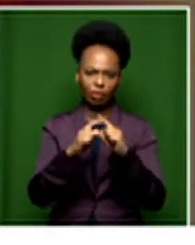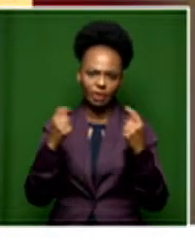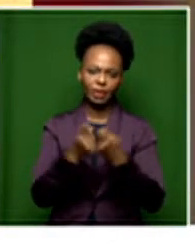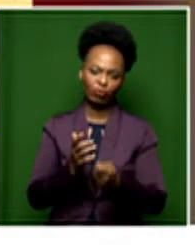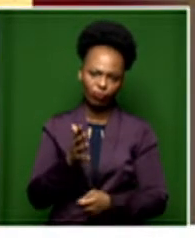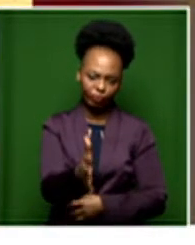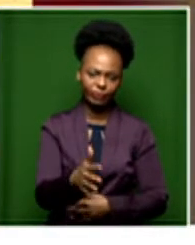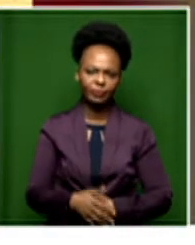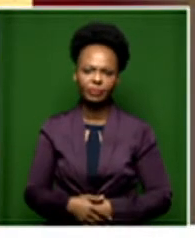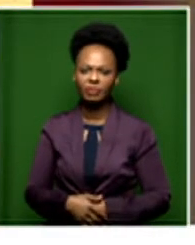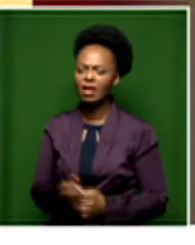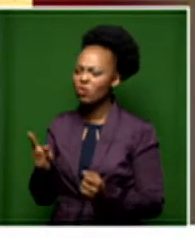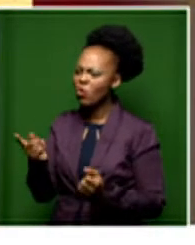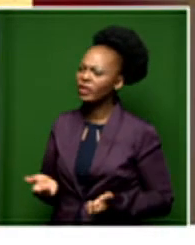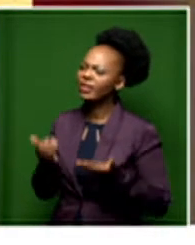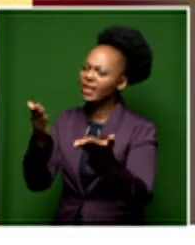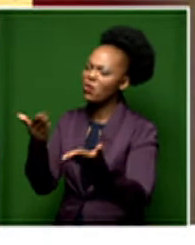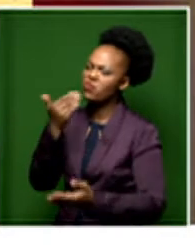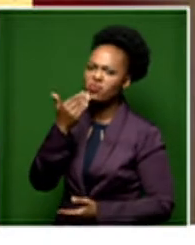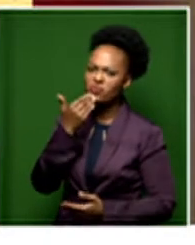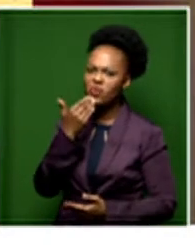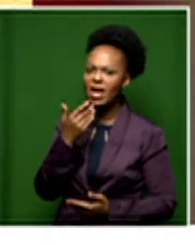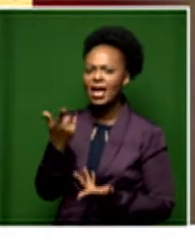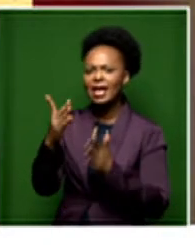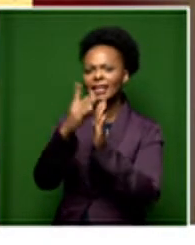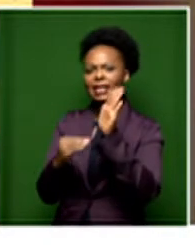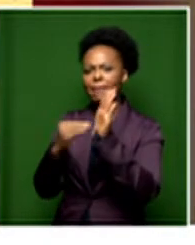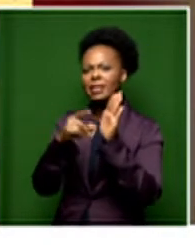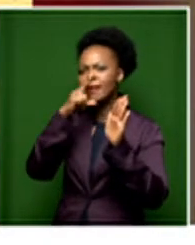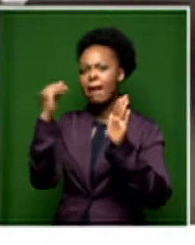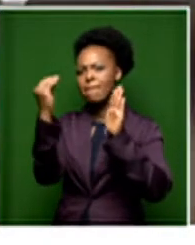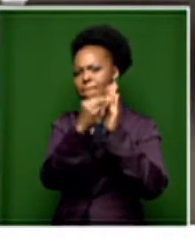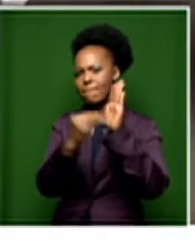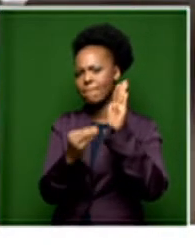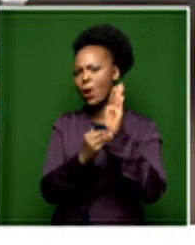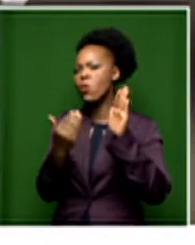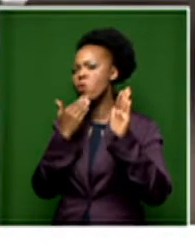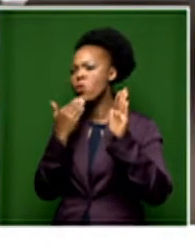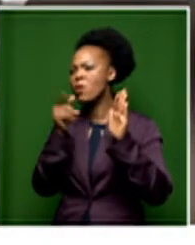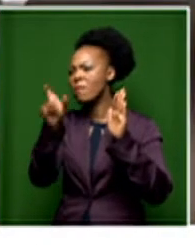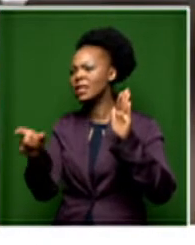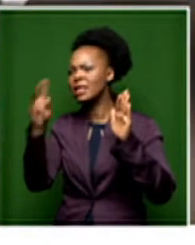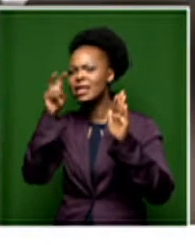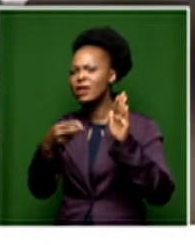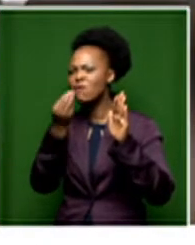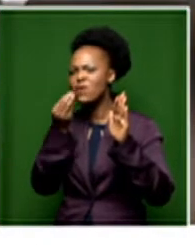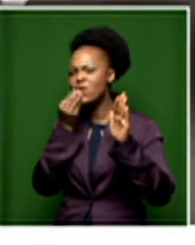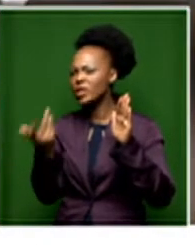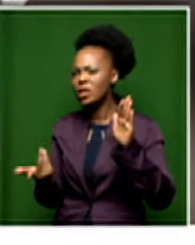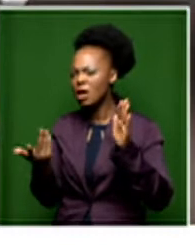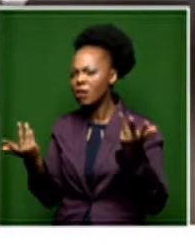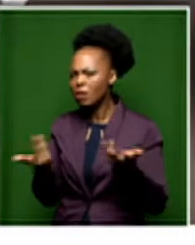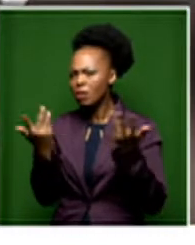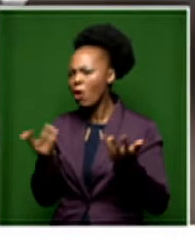who do you cater for specifically? Do you have a database of those who are in need of food on a daily basis, or it's